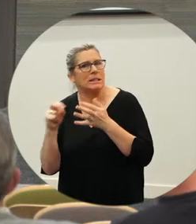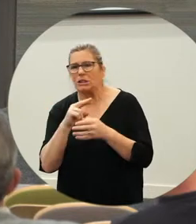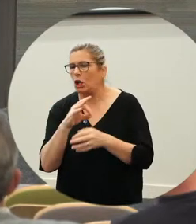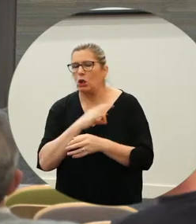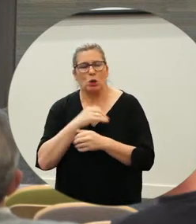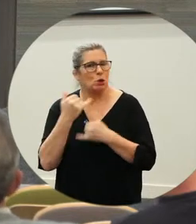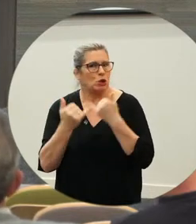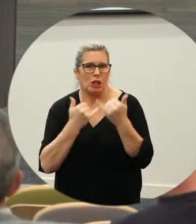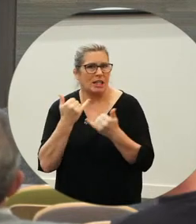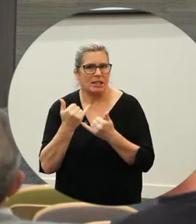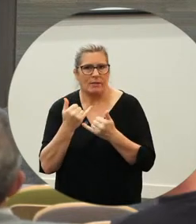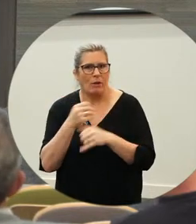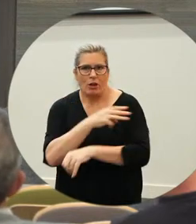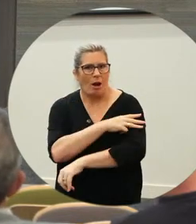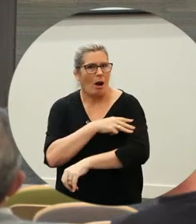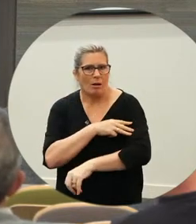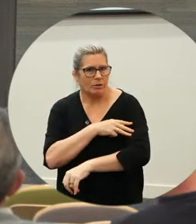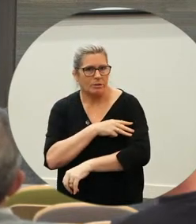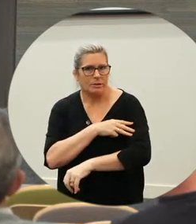guards.